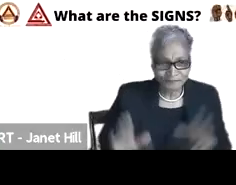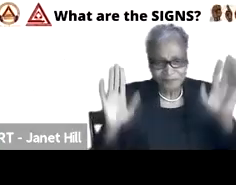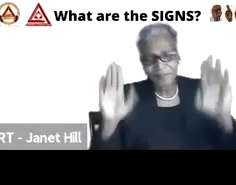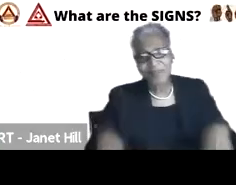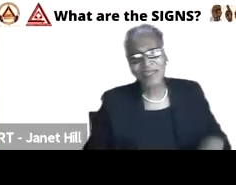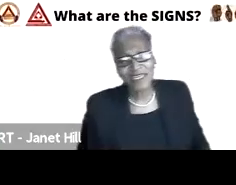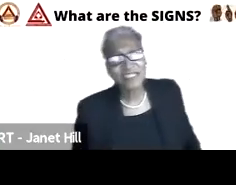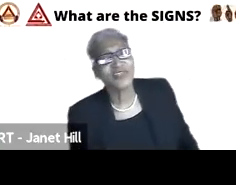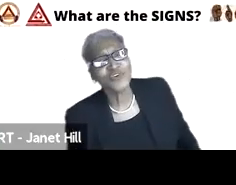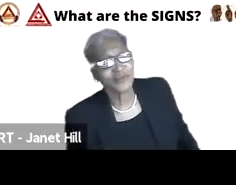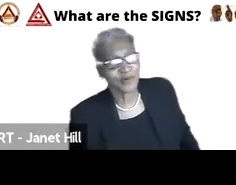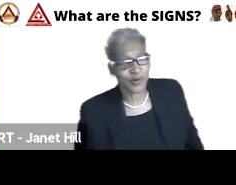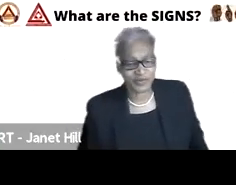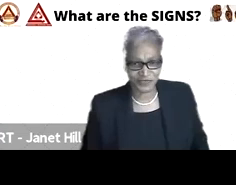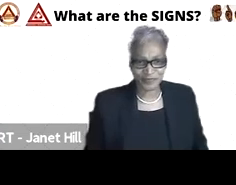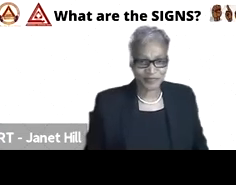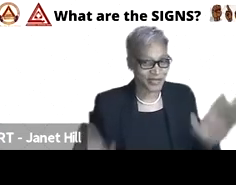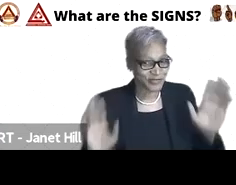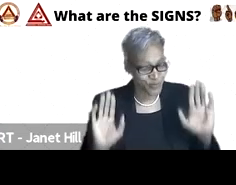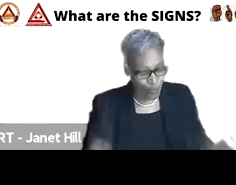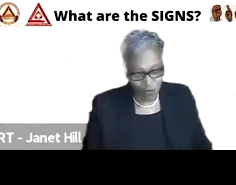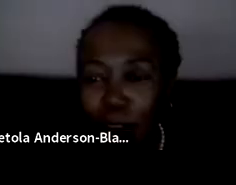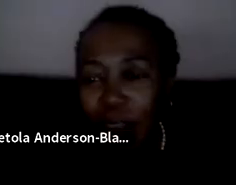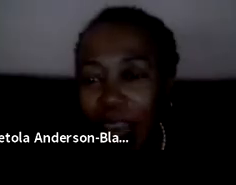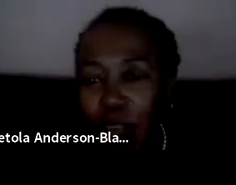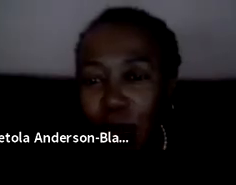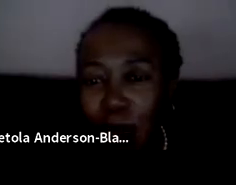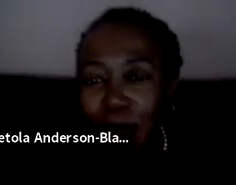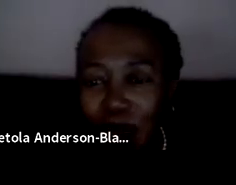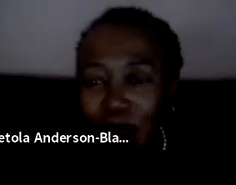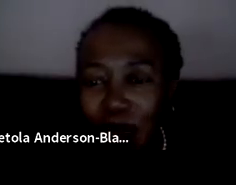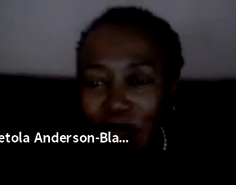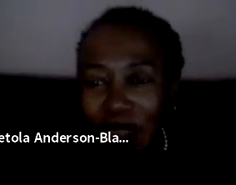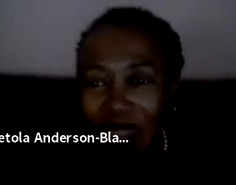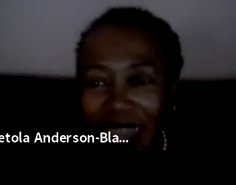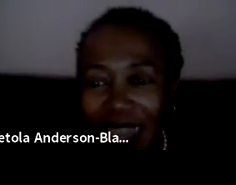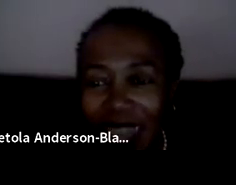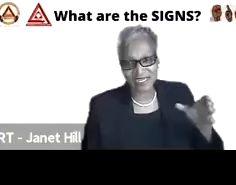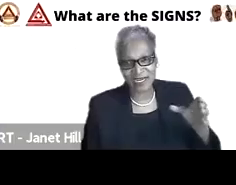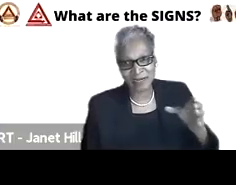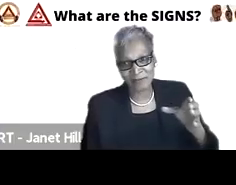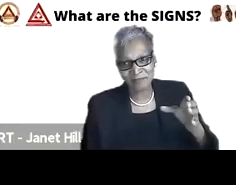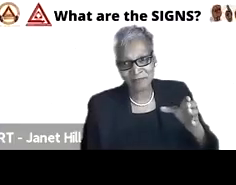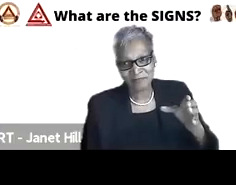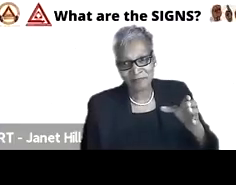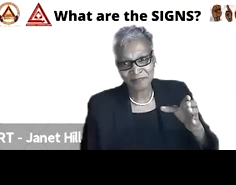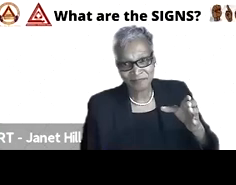fine. Listen, you all have been wonderful. So have you. Thank you. And I just want to go ahead and